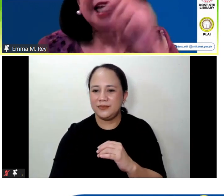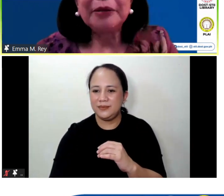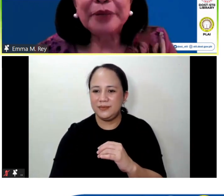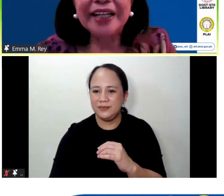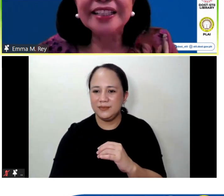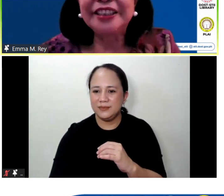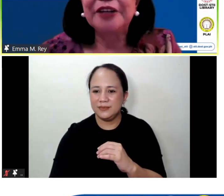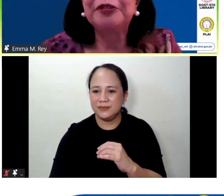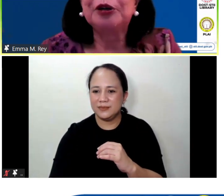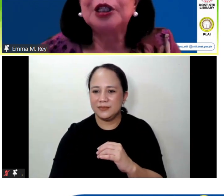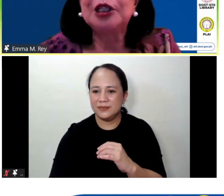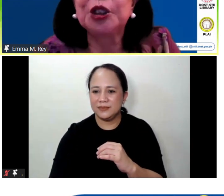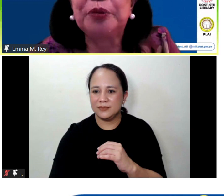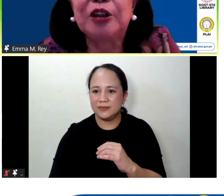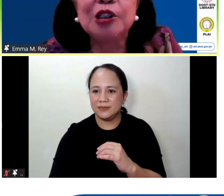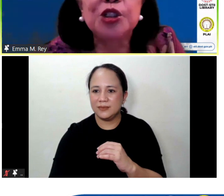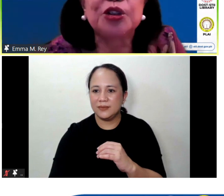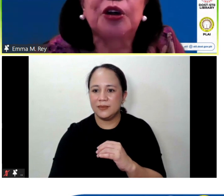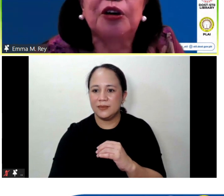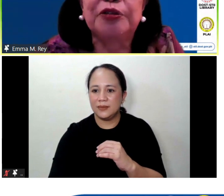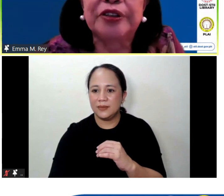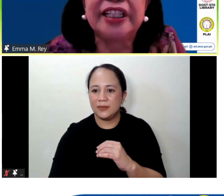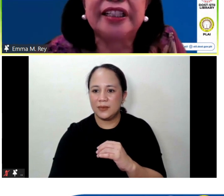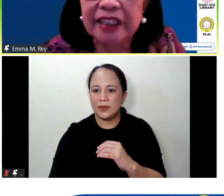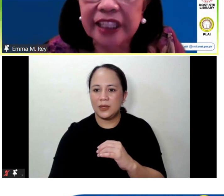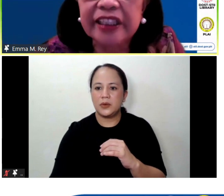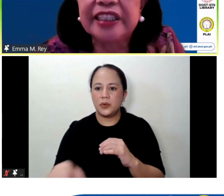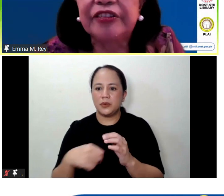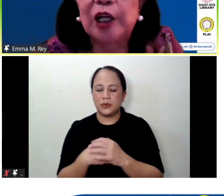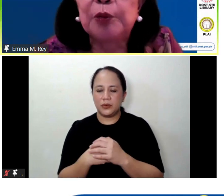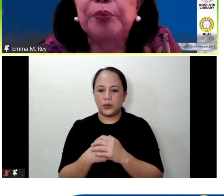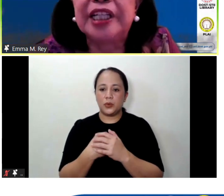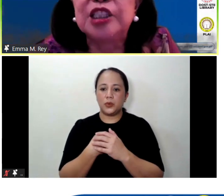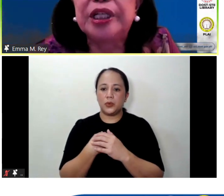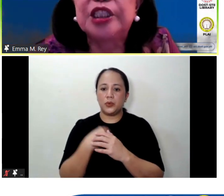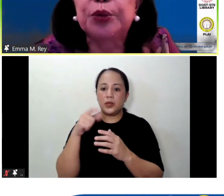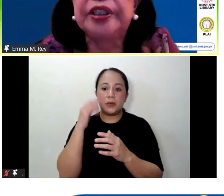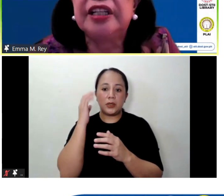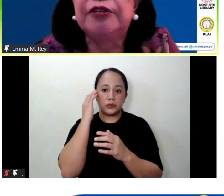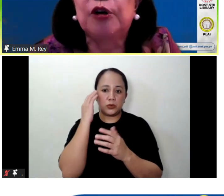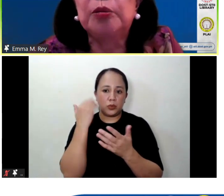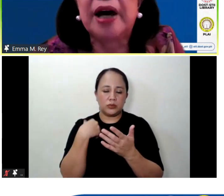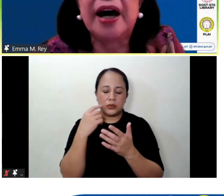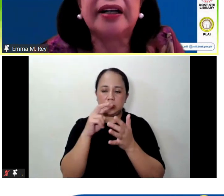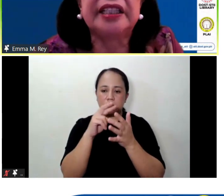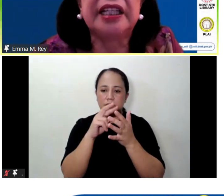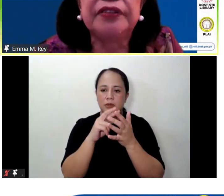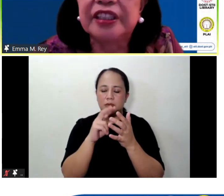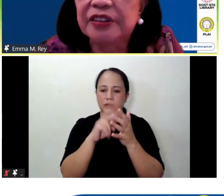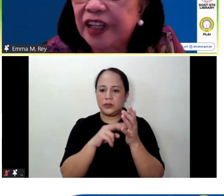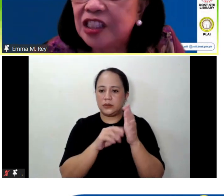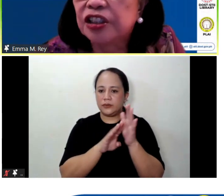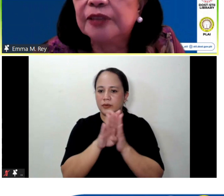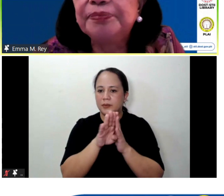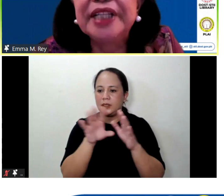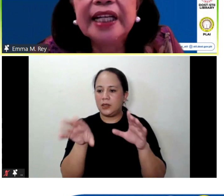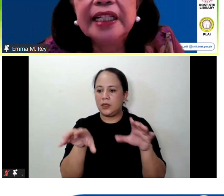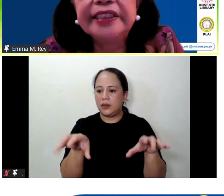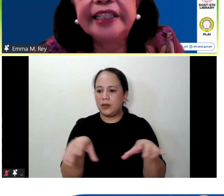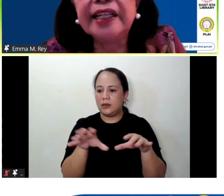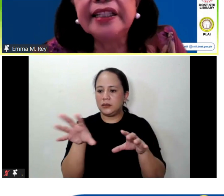We librarians, therefore, should be conscious of reader development, which would involve active